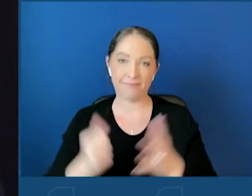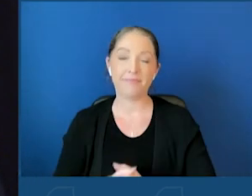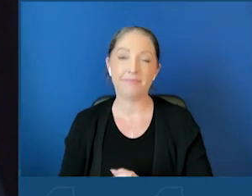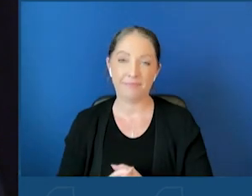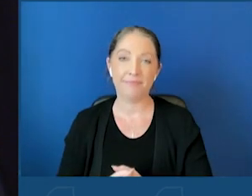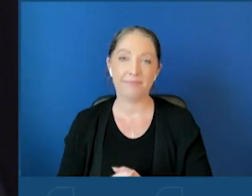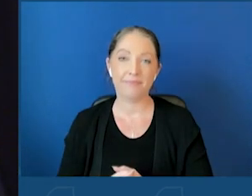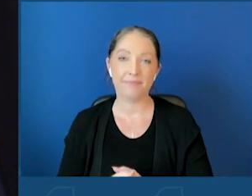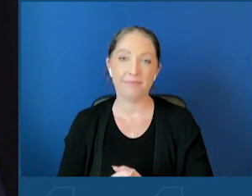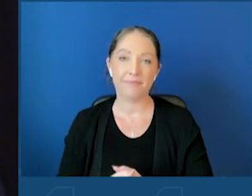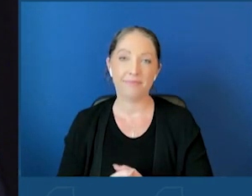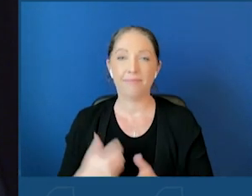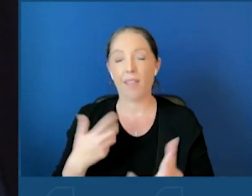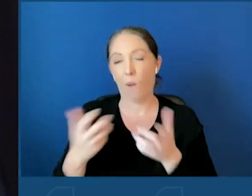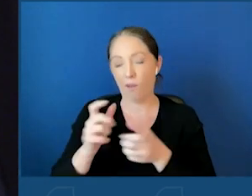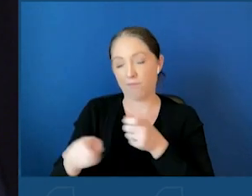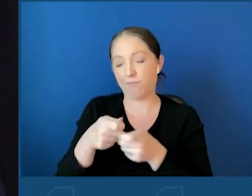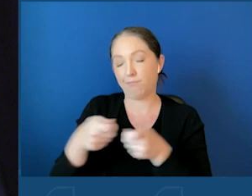Let me close with this.